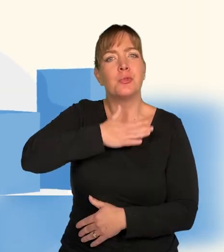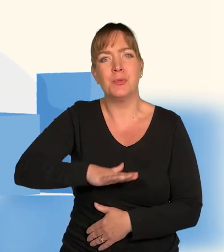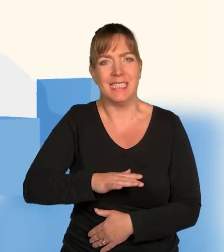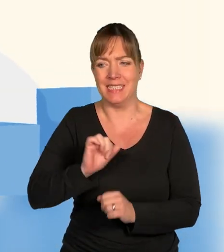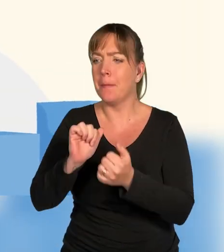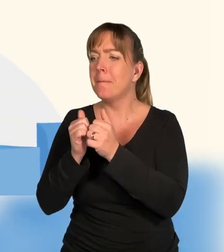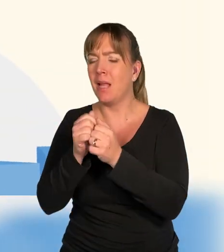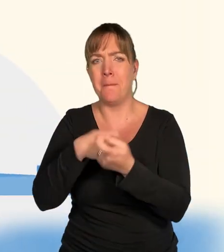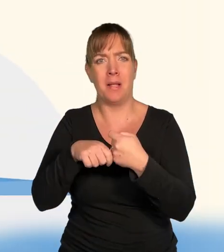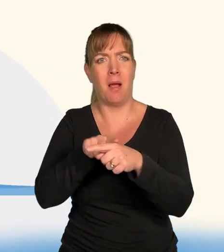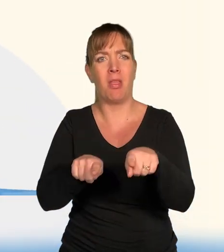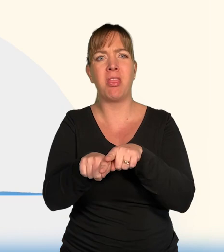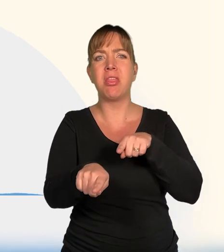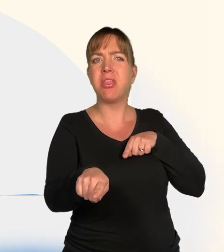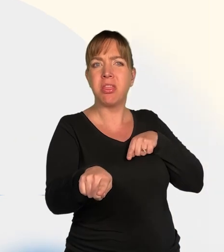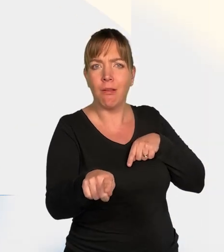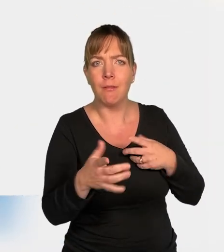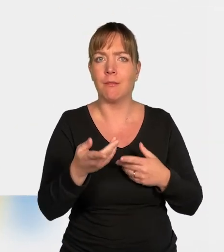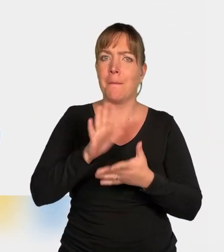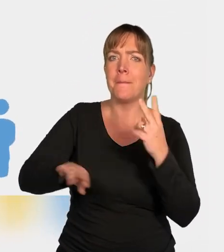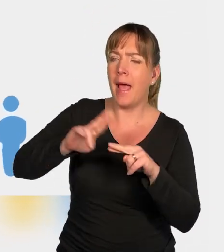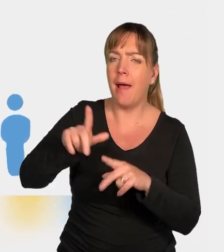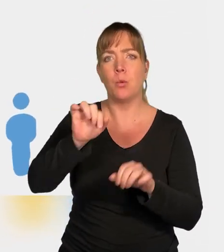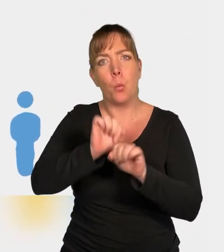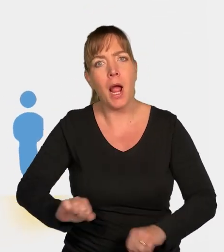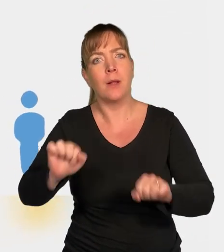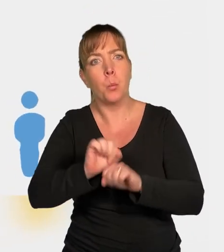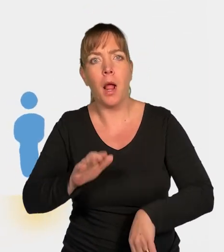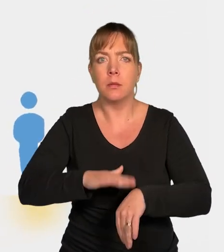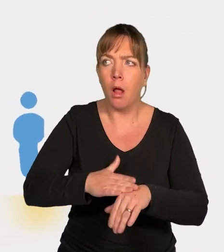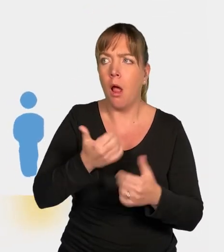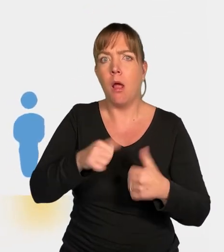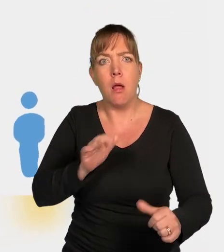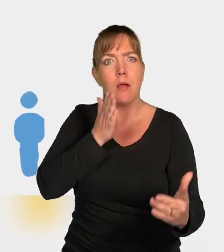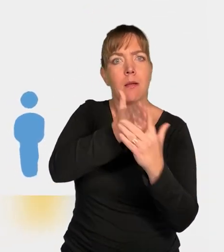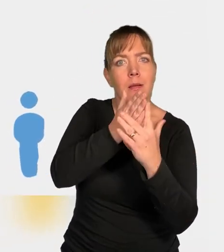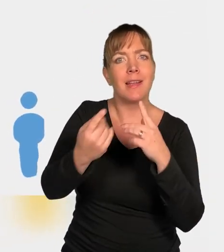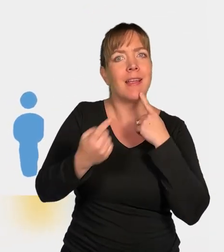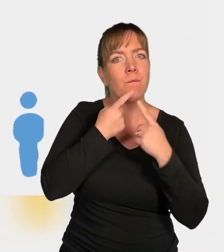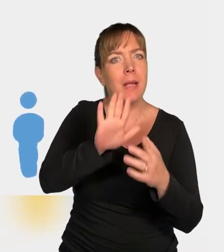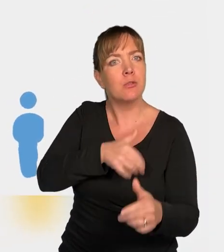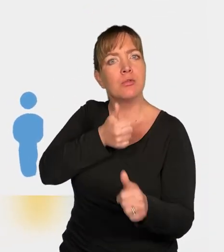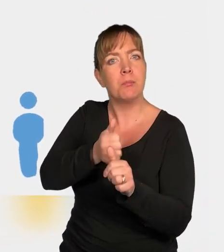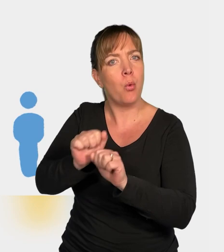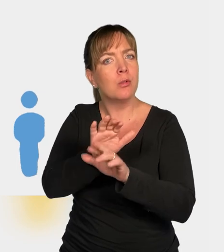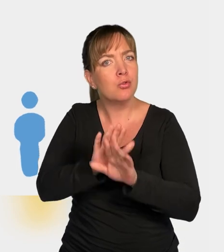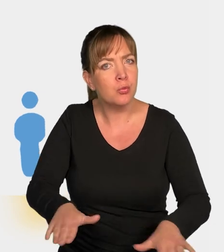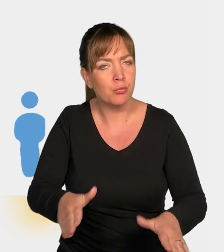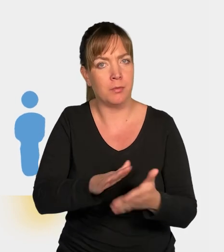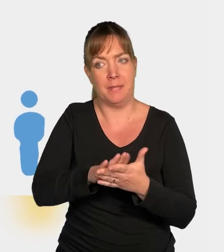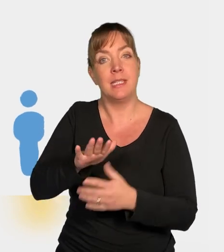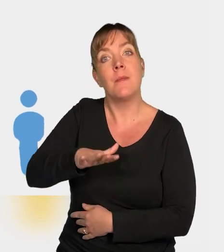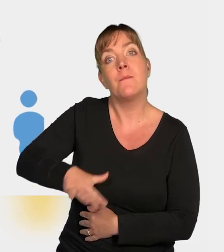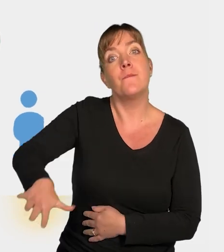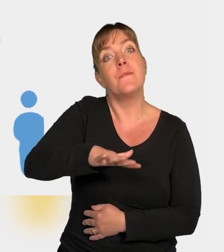are falling behind their peers, and parents face long waiting times to access information and support for their children. This